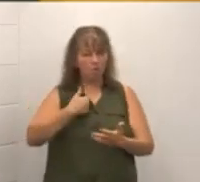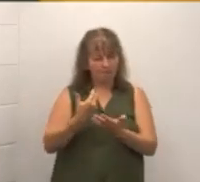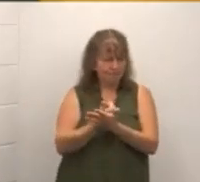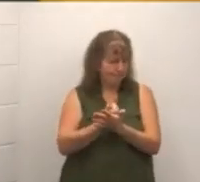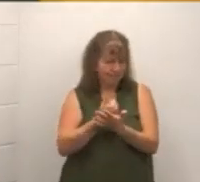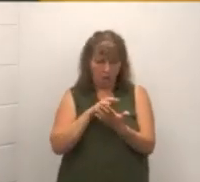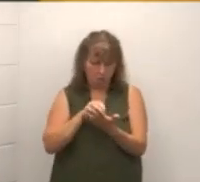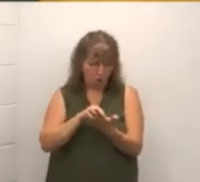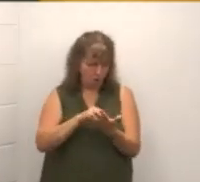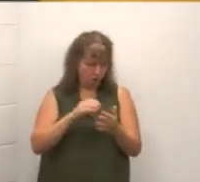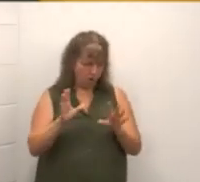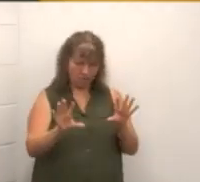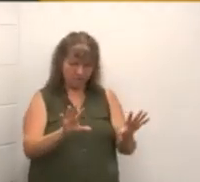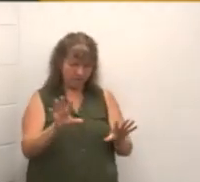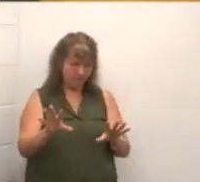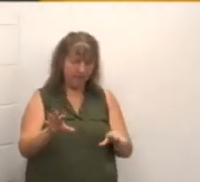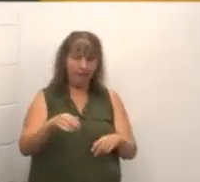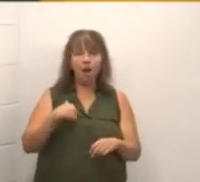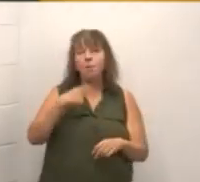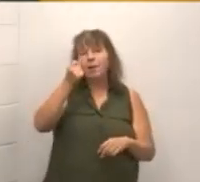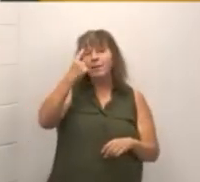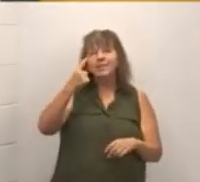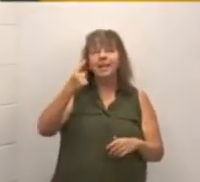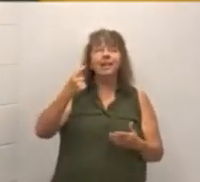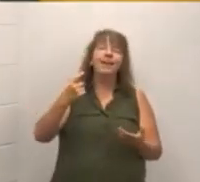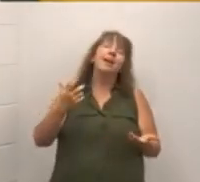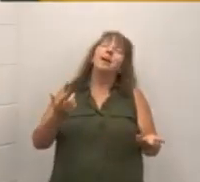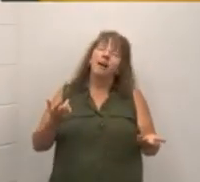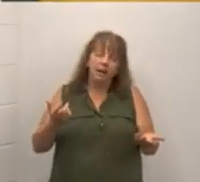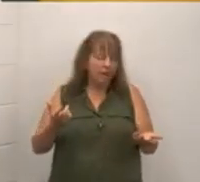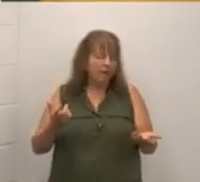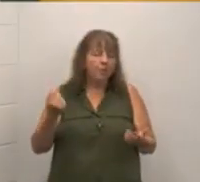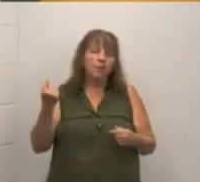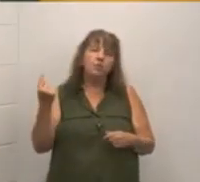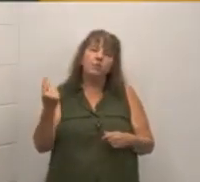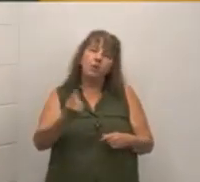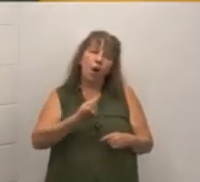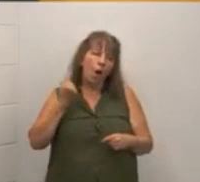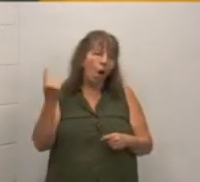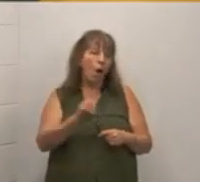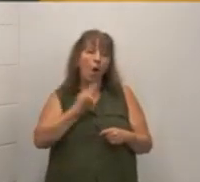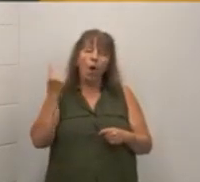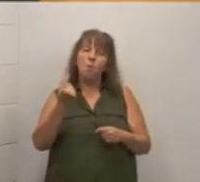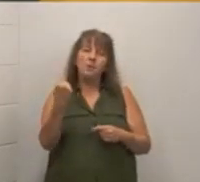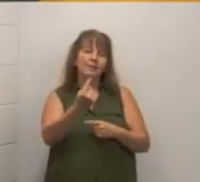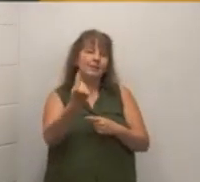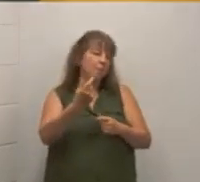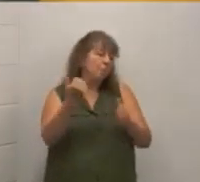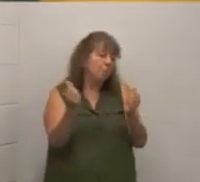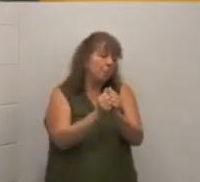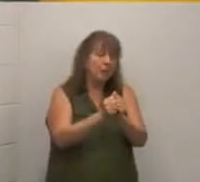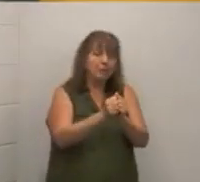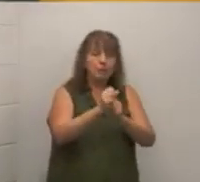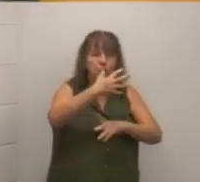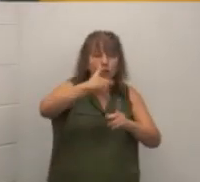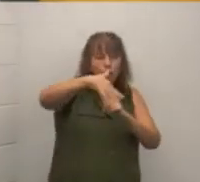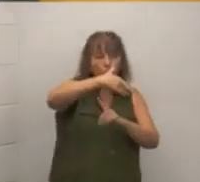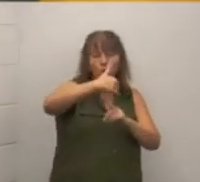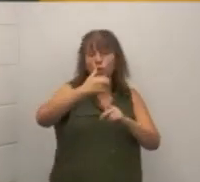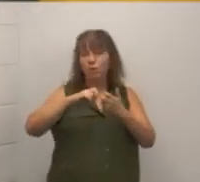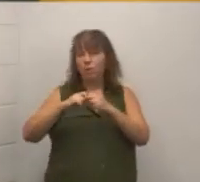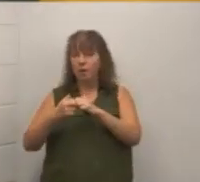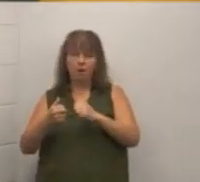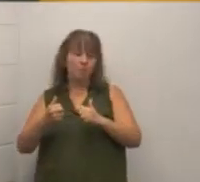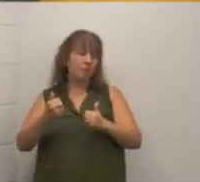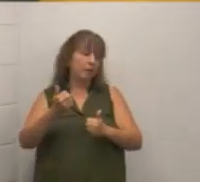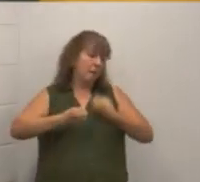that normally there are always social and emotional challenges that we're addressing with the challenges that are before us, that they're unique